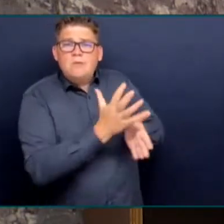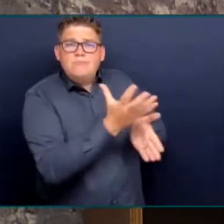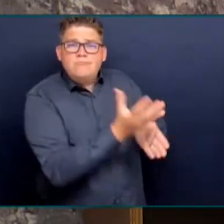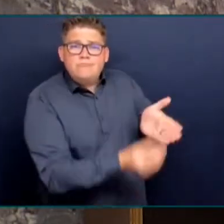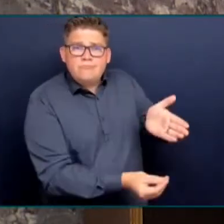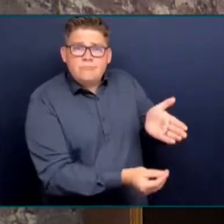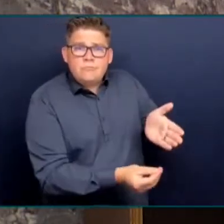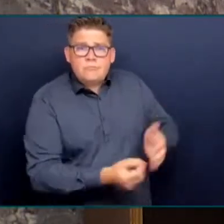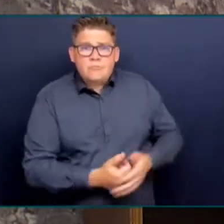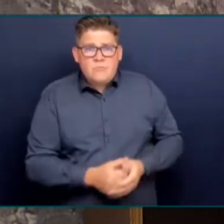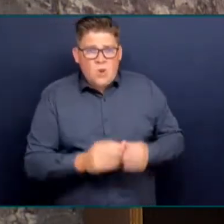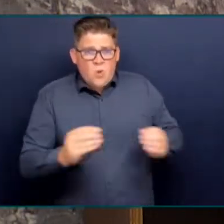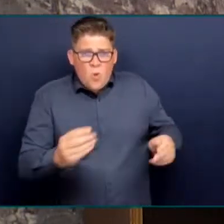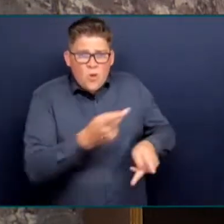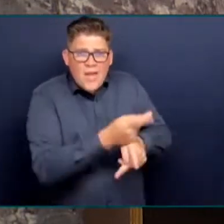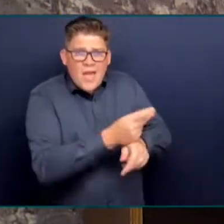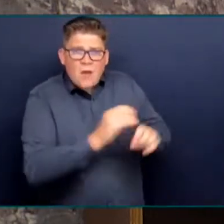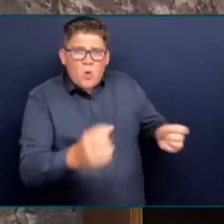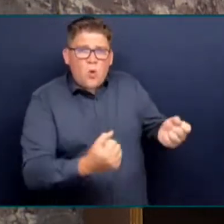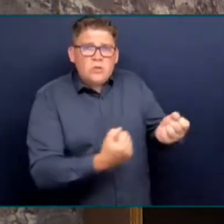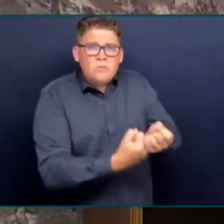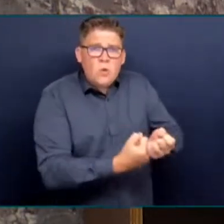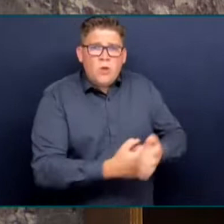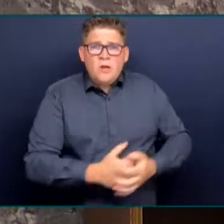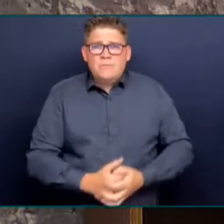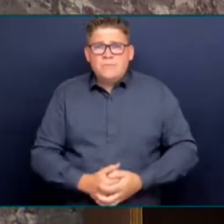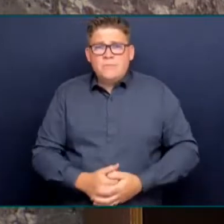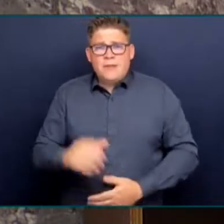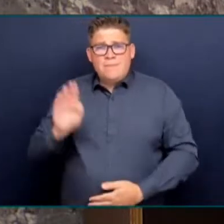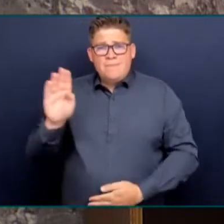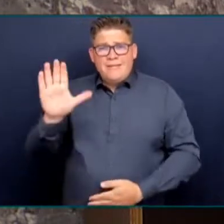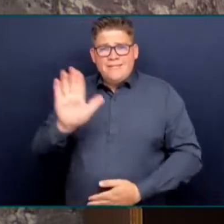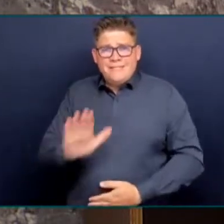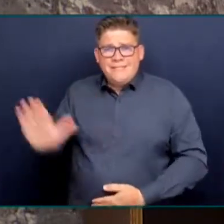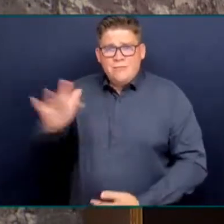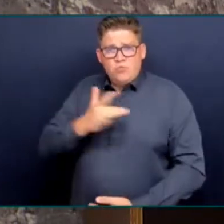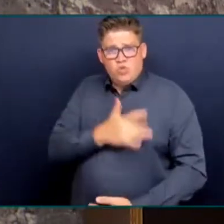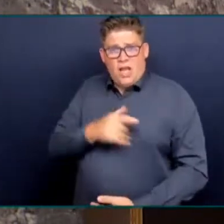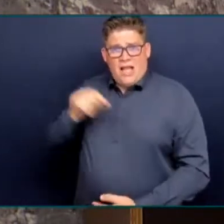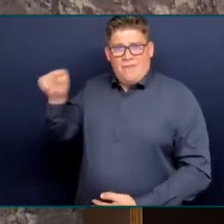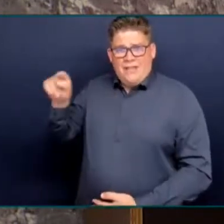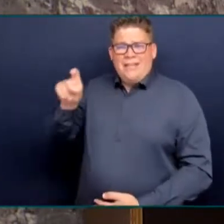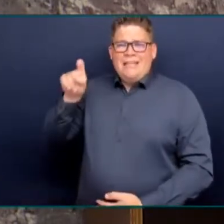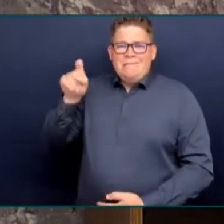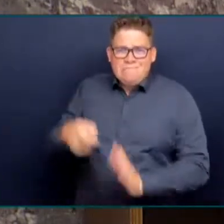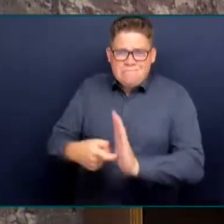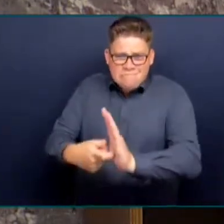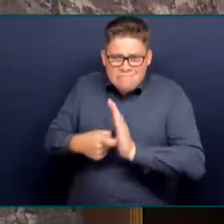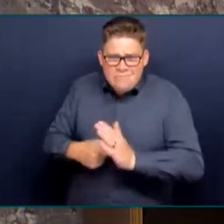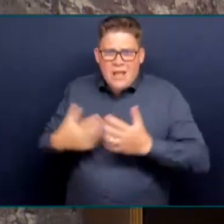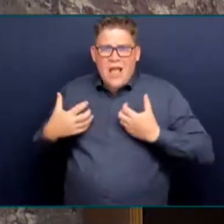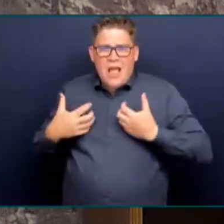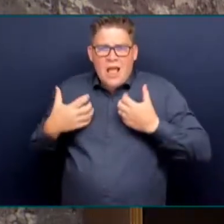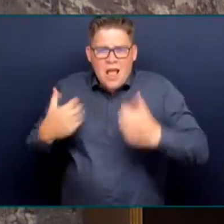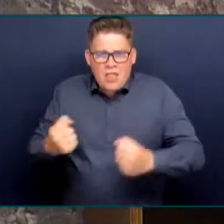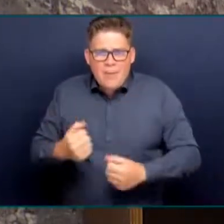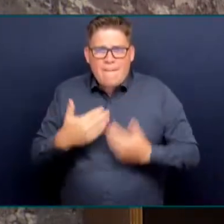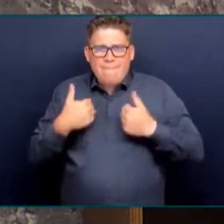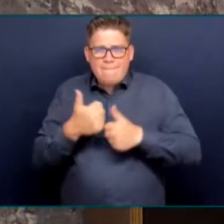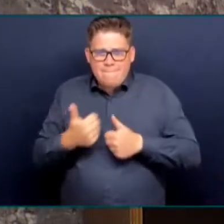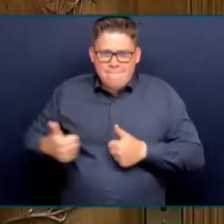a health minister that prioritizes outcomes. Will this minister do the right thing, stand up and